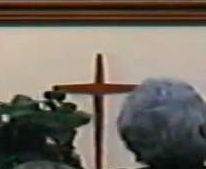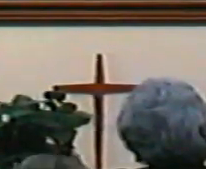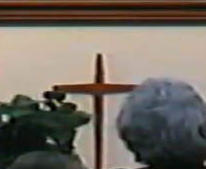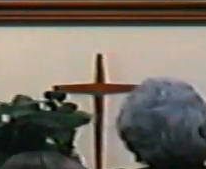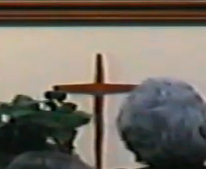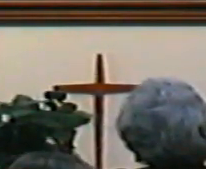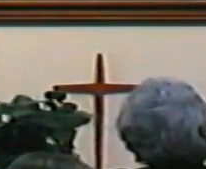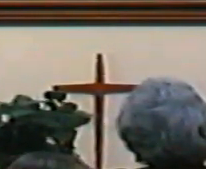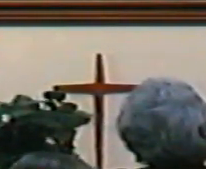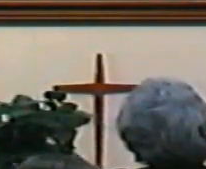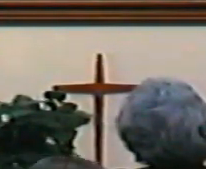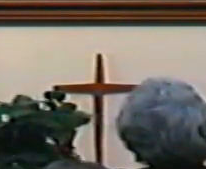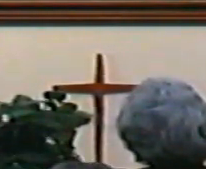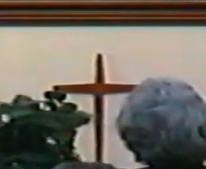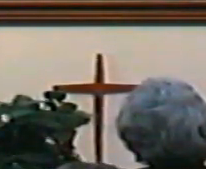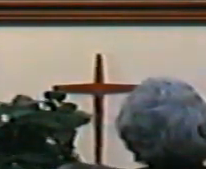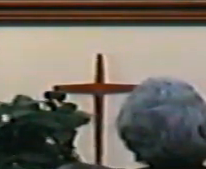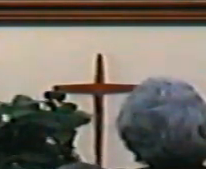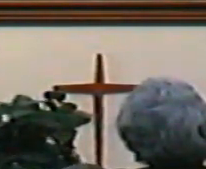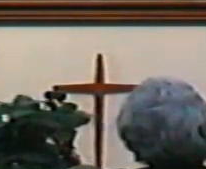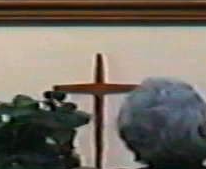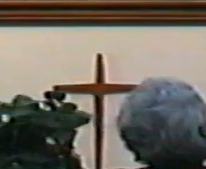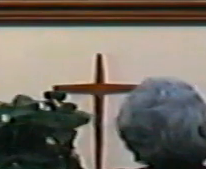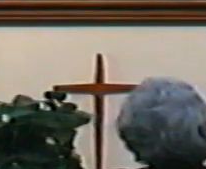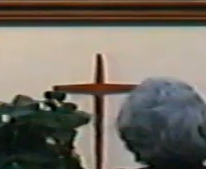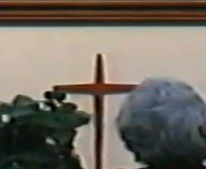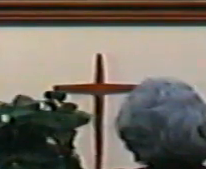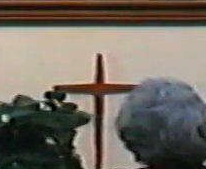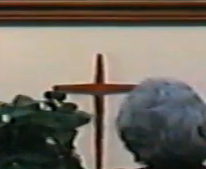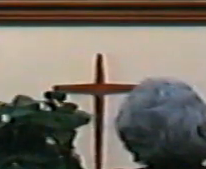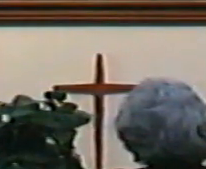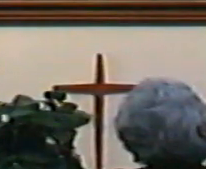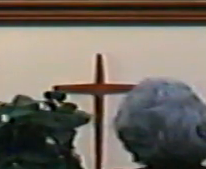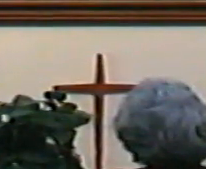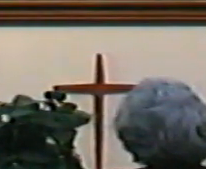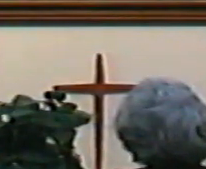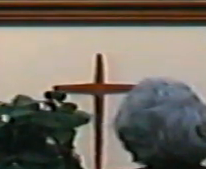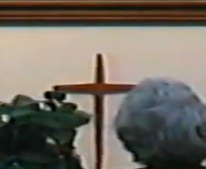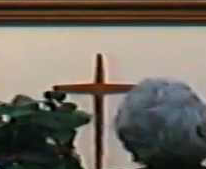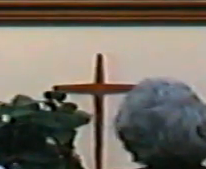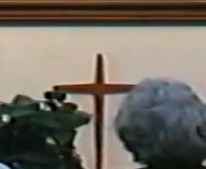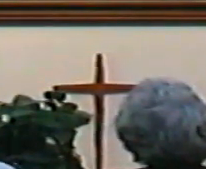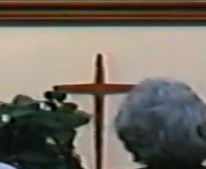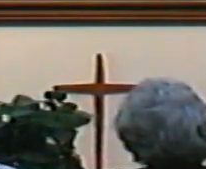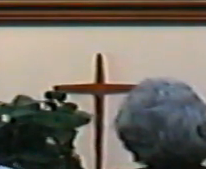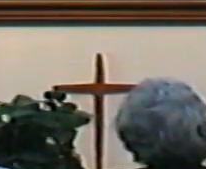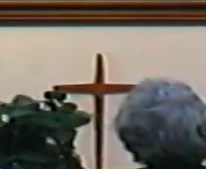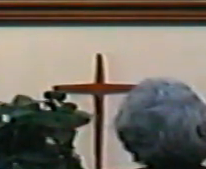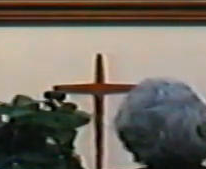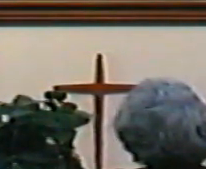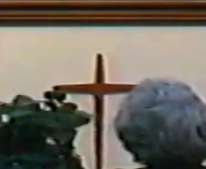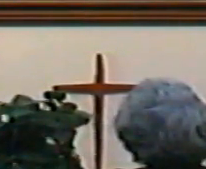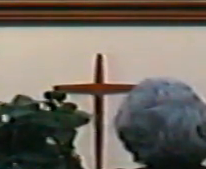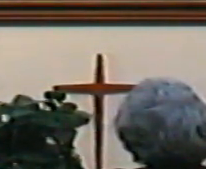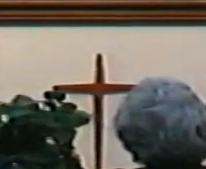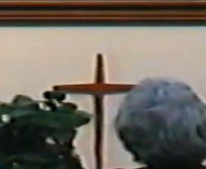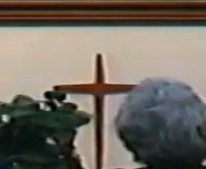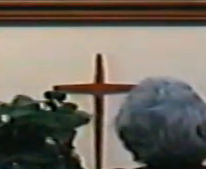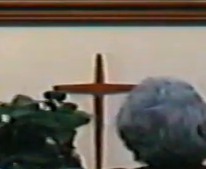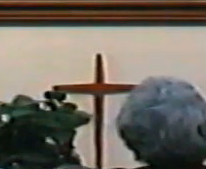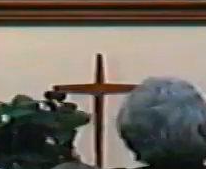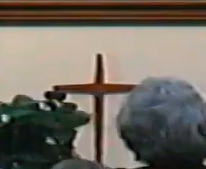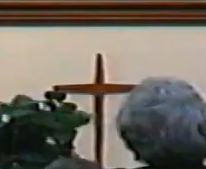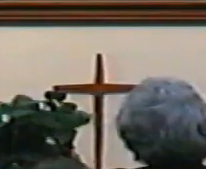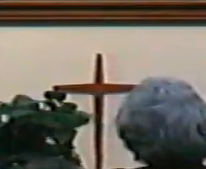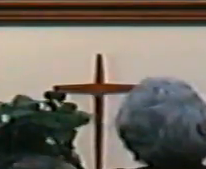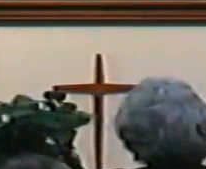fact. Father, I do pray if there's one here that didn't raise their hand a minute ago, but they're not sure of their salvation, I pray you'll help them